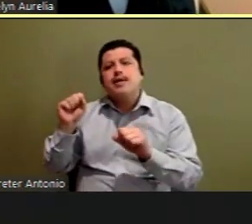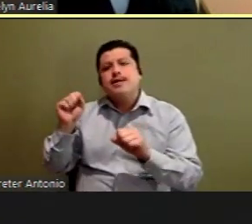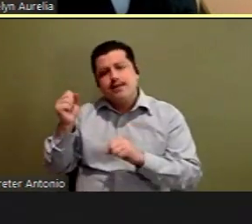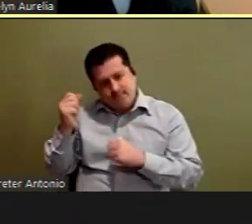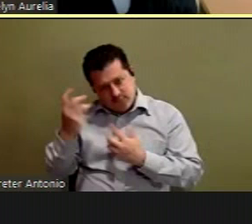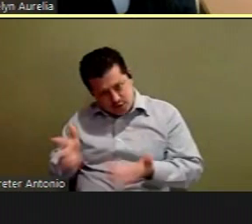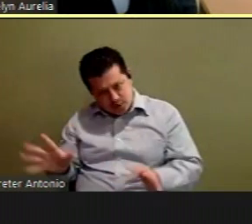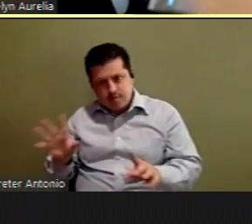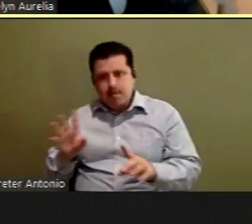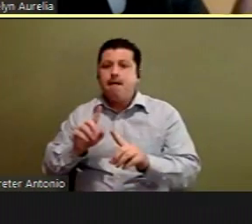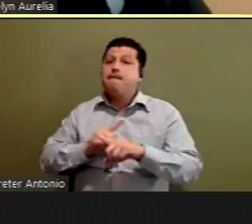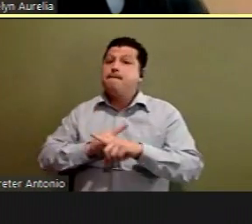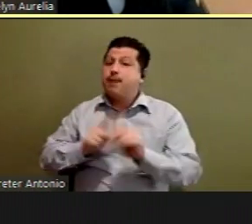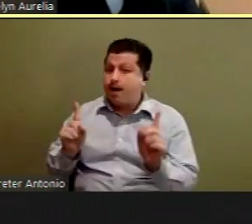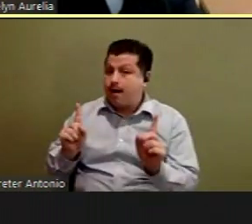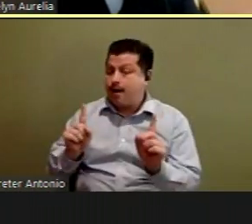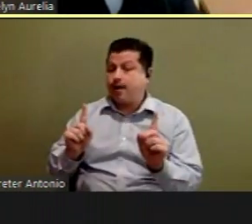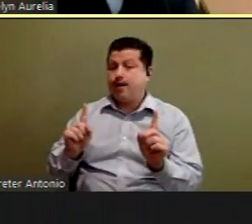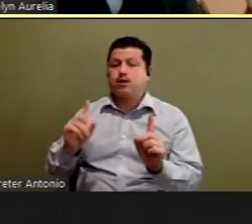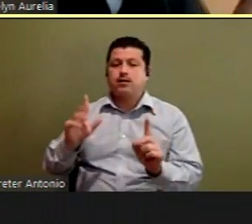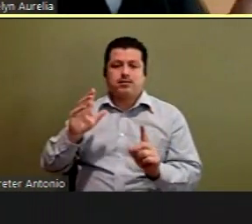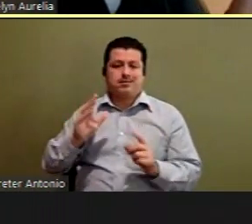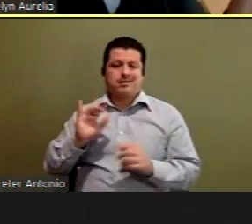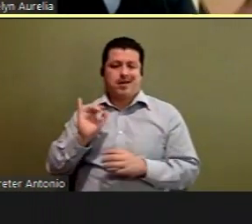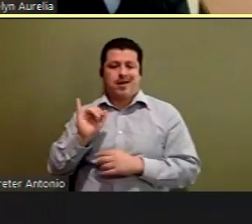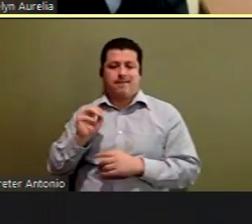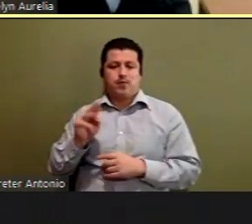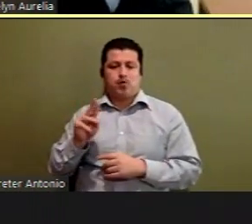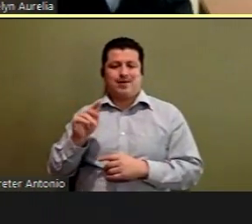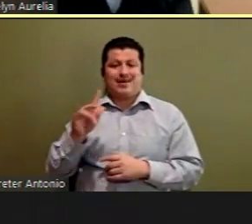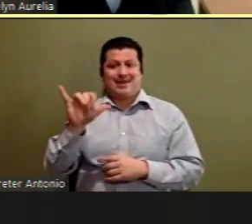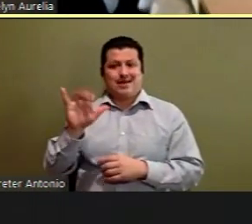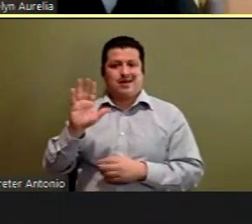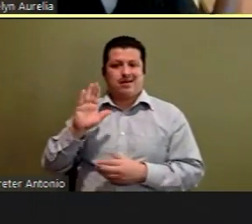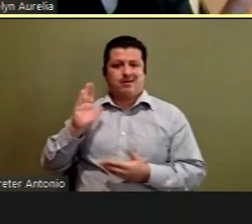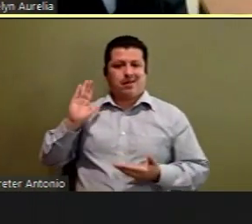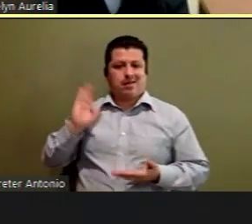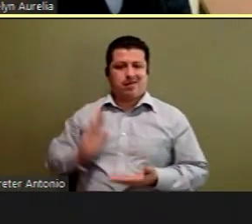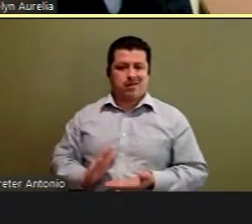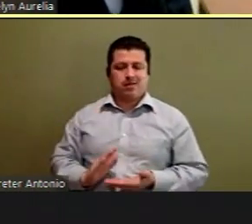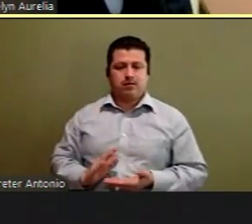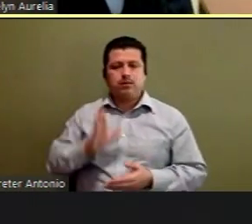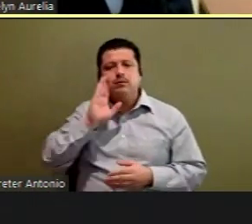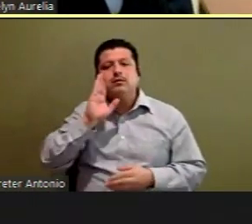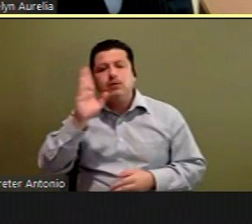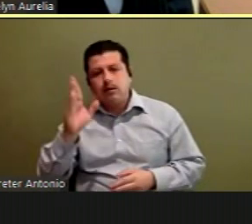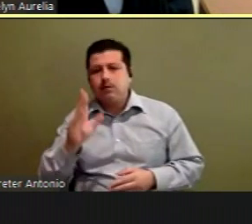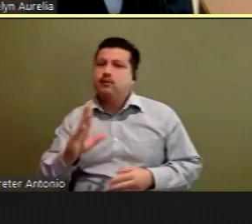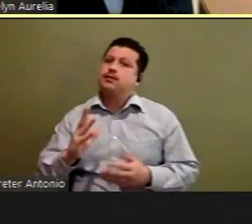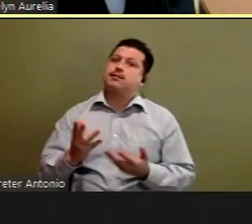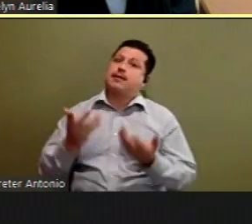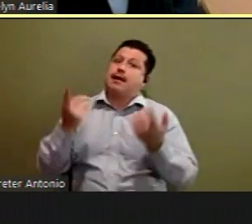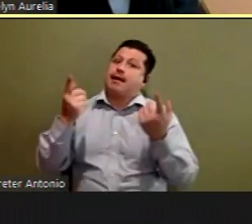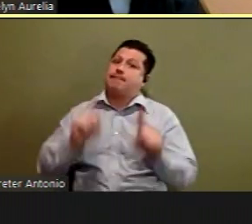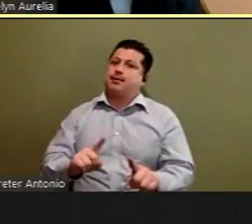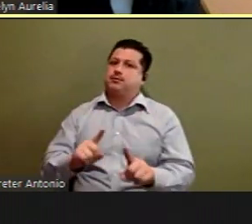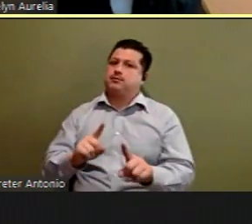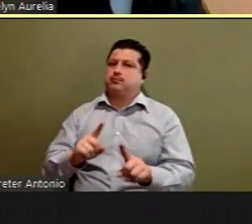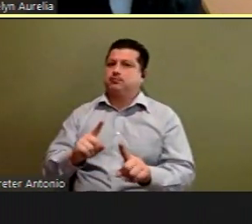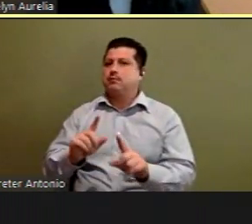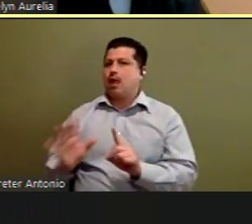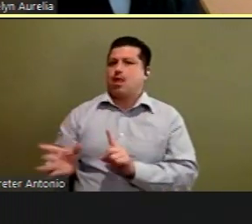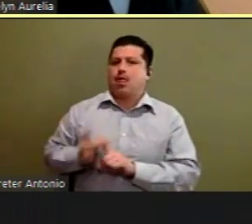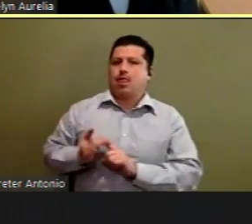year, and people who got it in March of last year can have gotten it again in October and gotten it again. So natural immunity